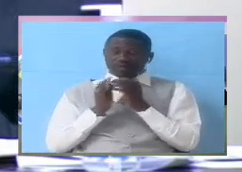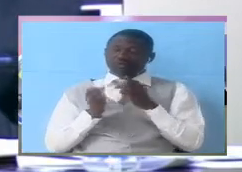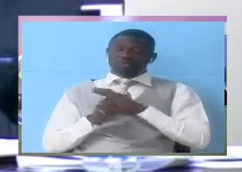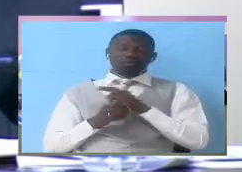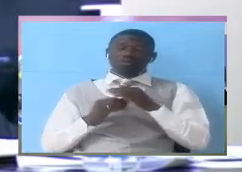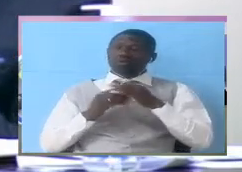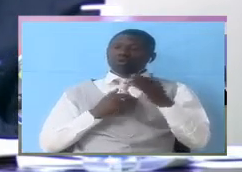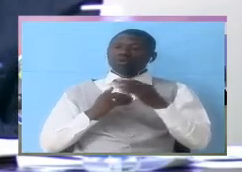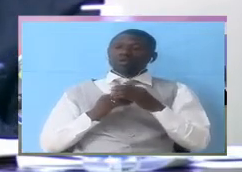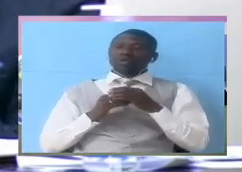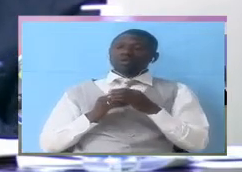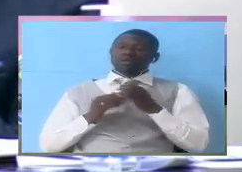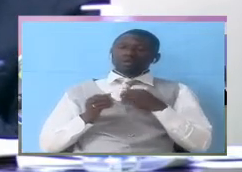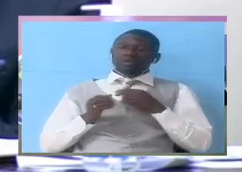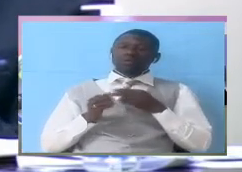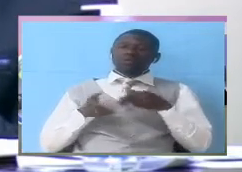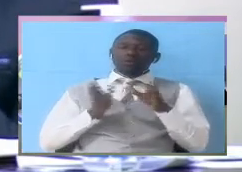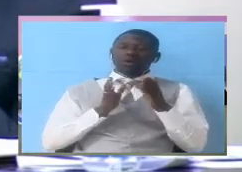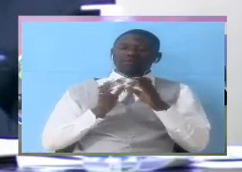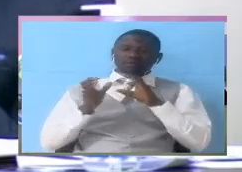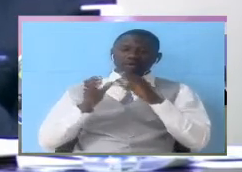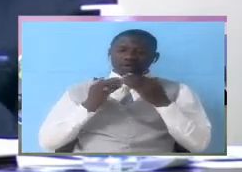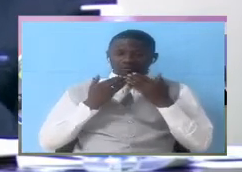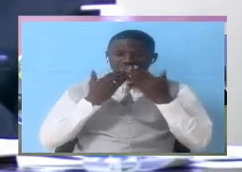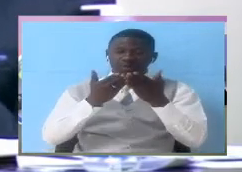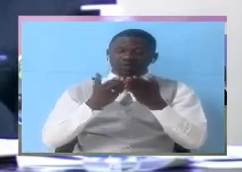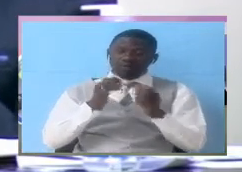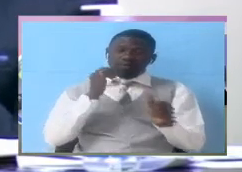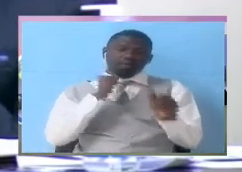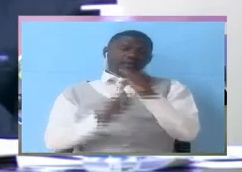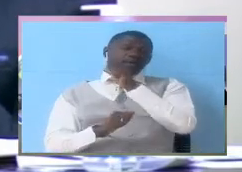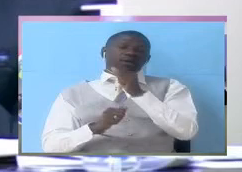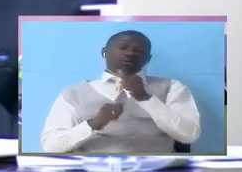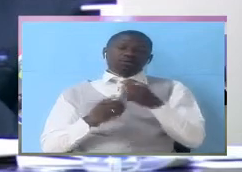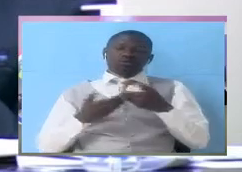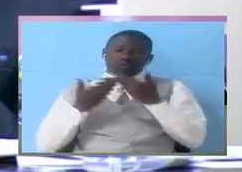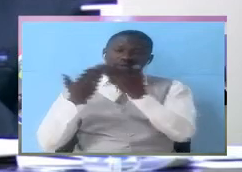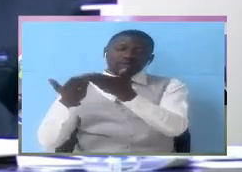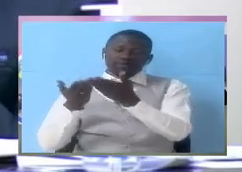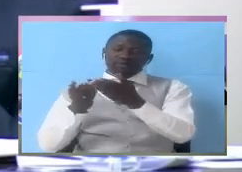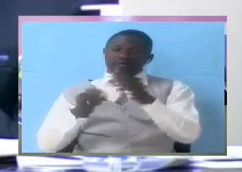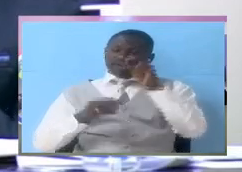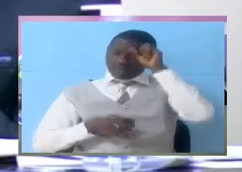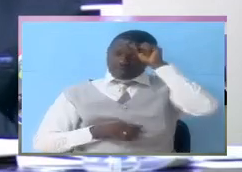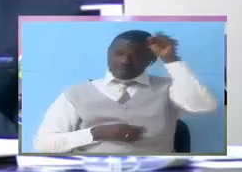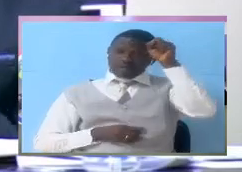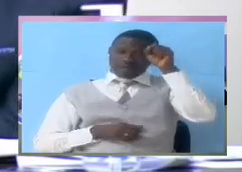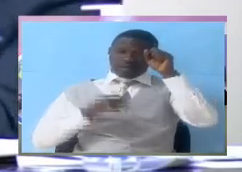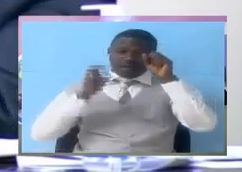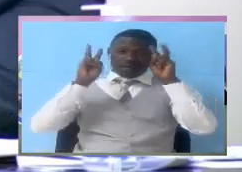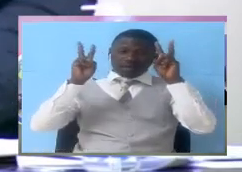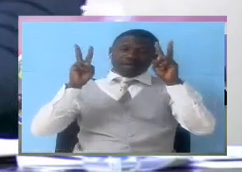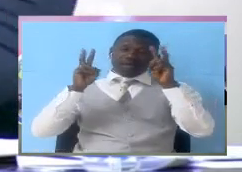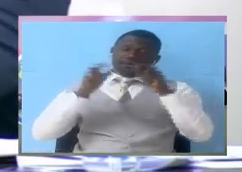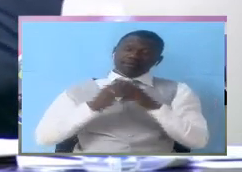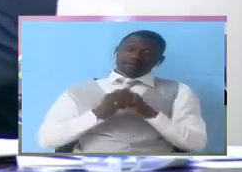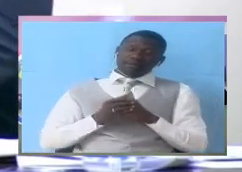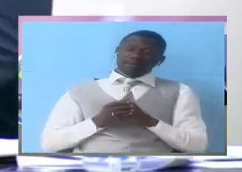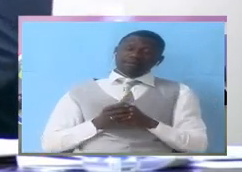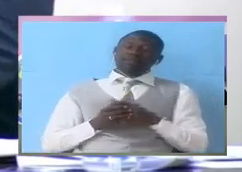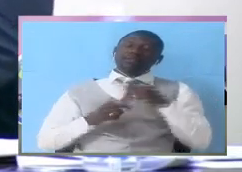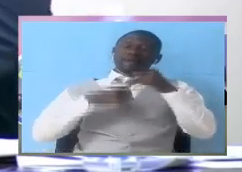of information back to Yaya Jammeh. Nekku torop ni nga xamne non la xibaar bi day joté di delu wat ci Yaya Jammé. It is about